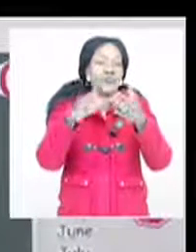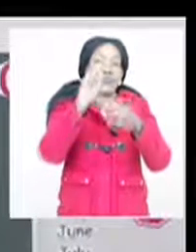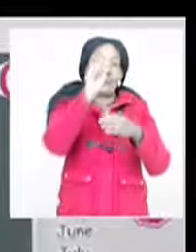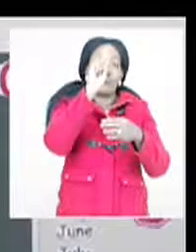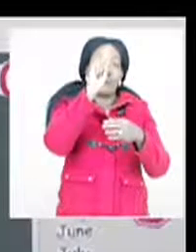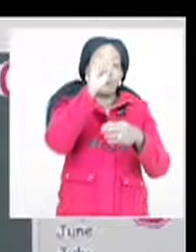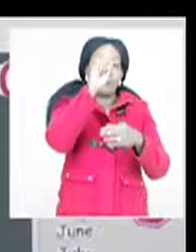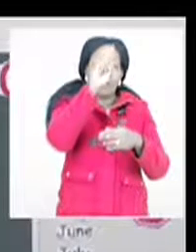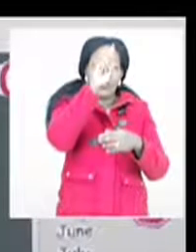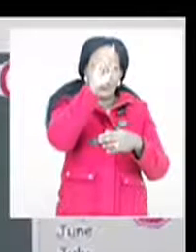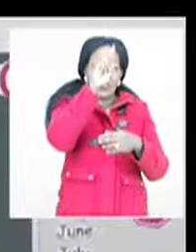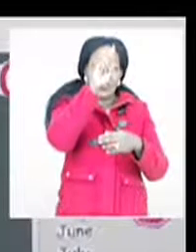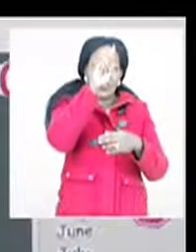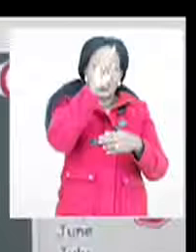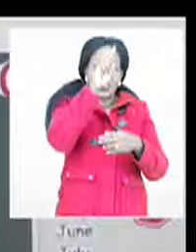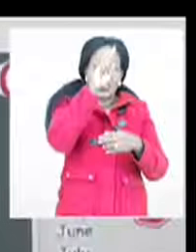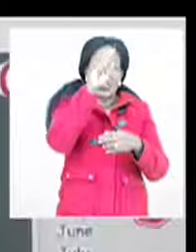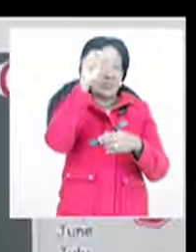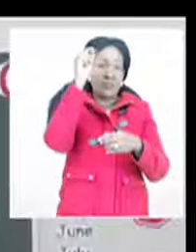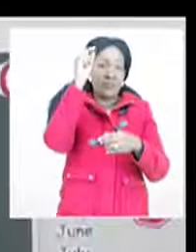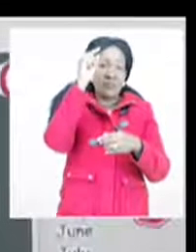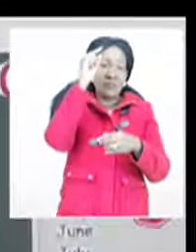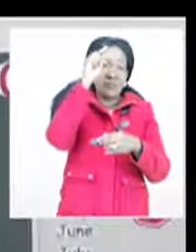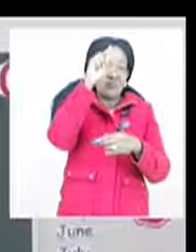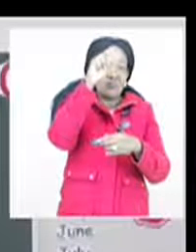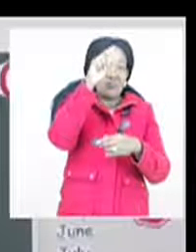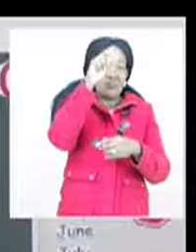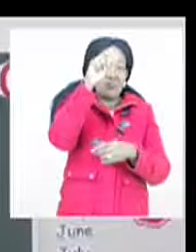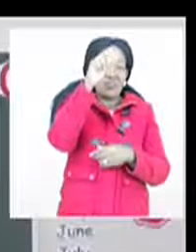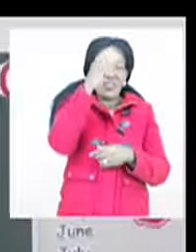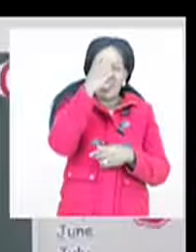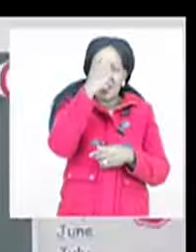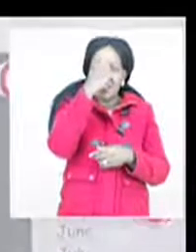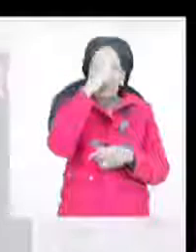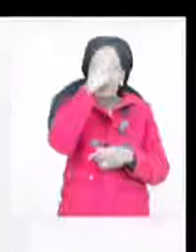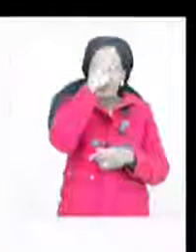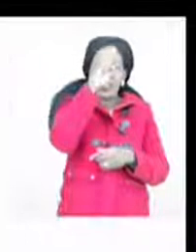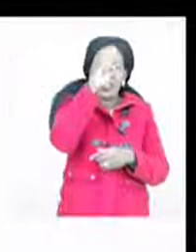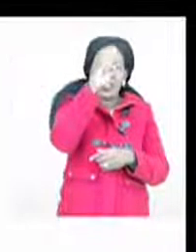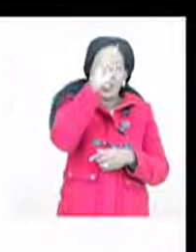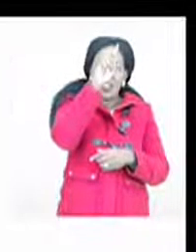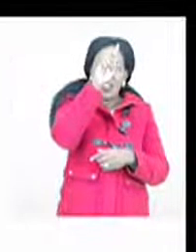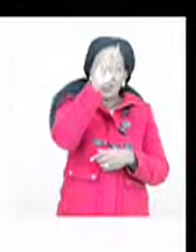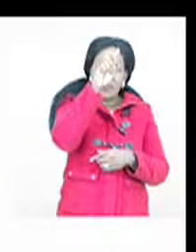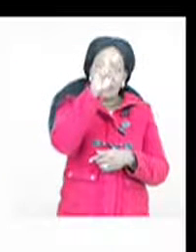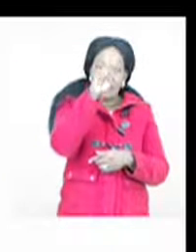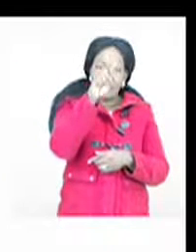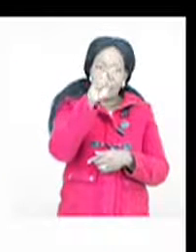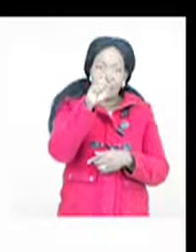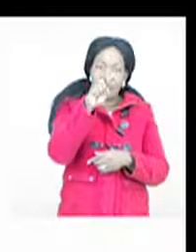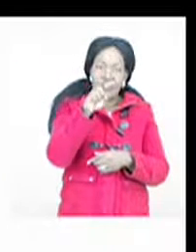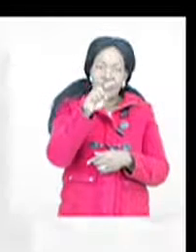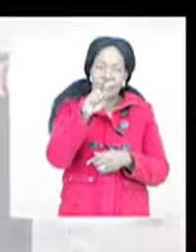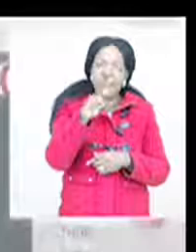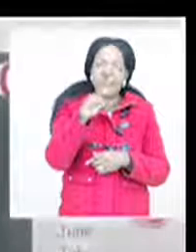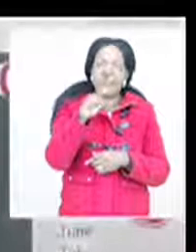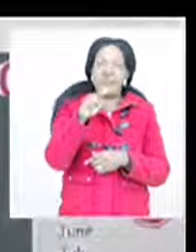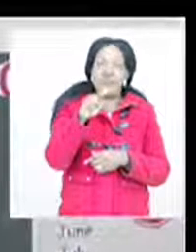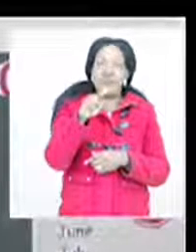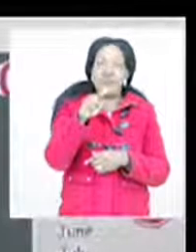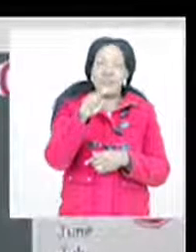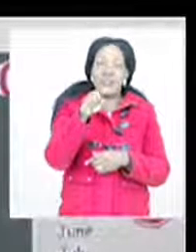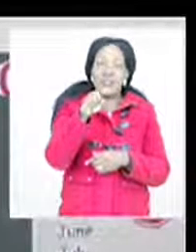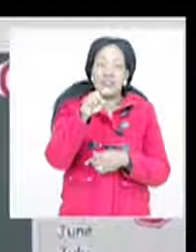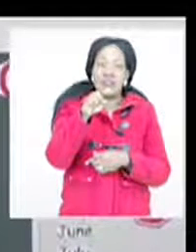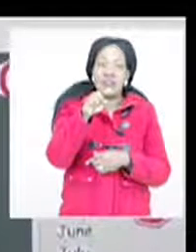Yo-Yo Man, where they indicate with a thick black dot. And you trace all the way down and you